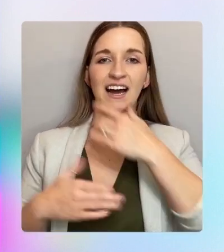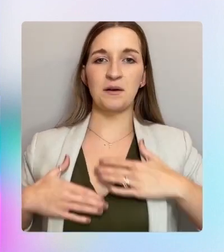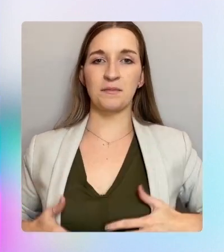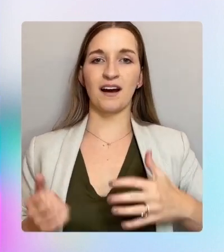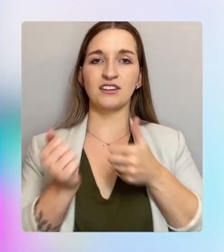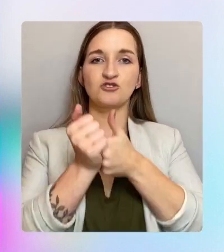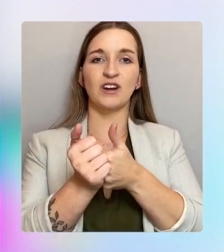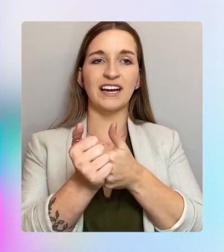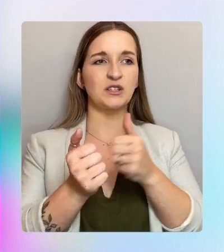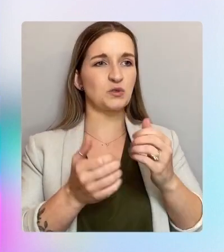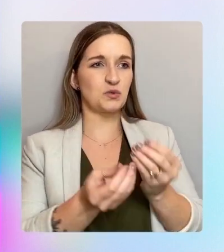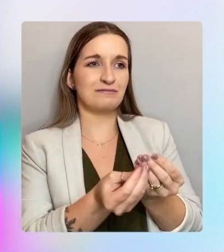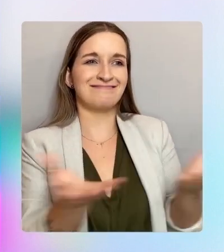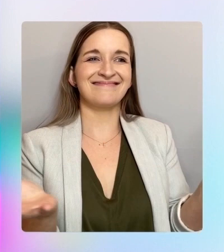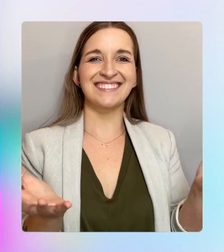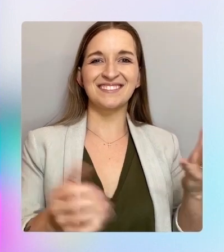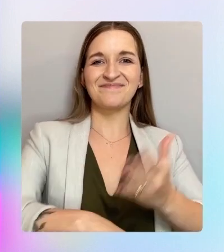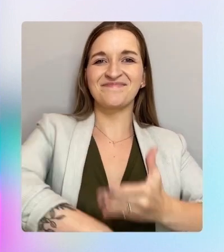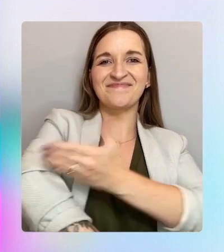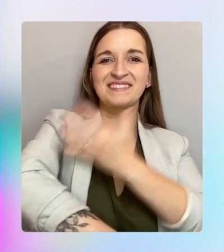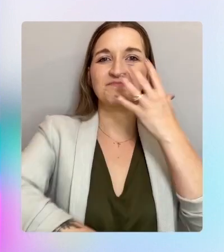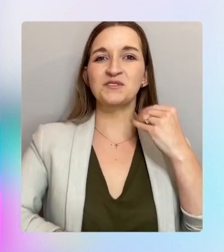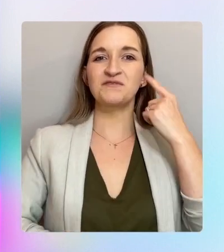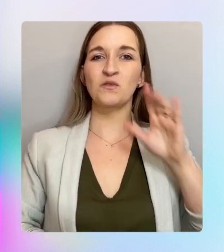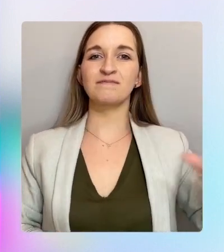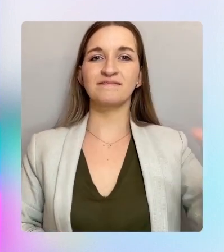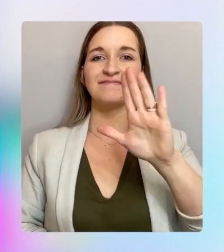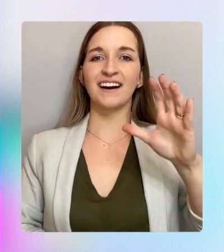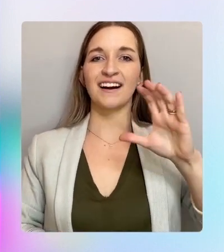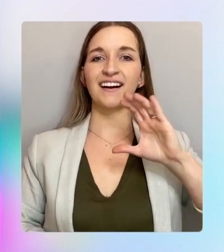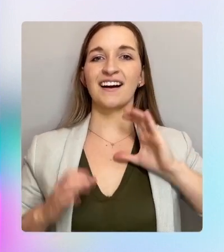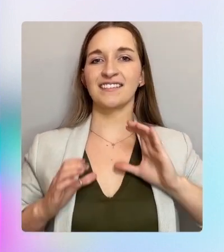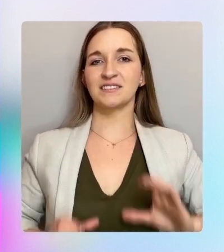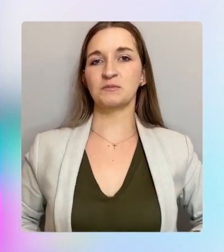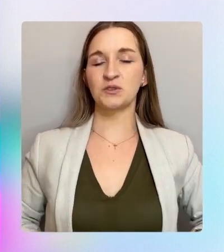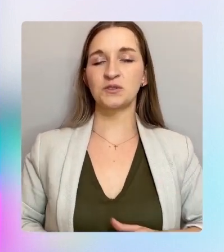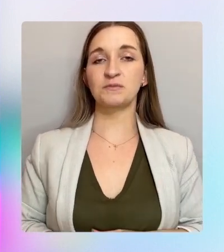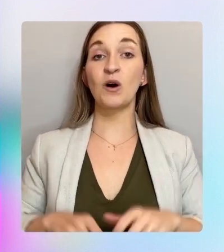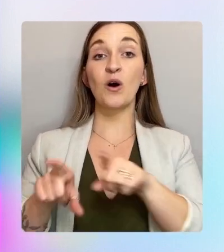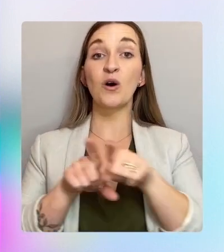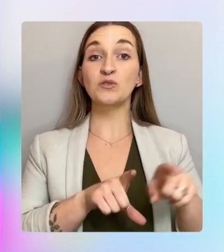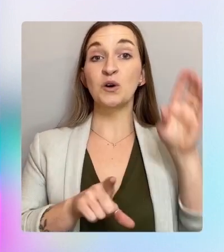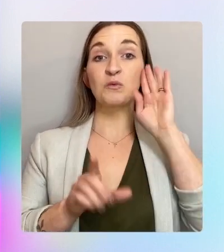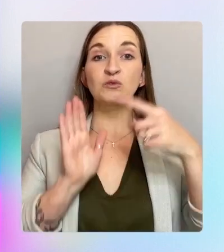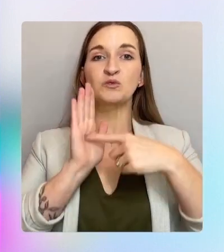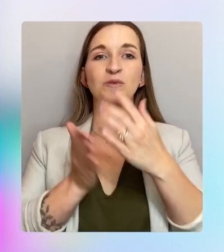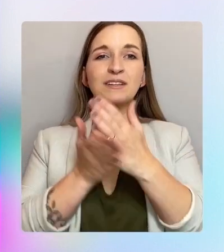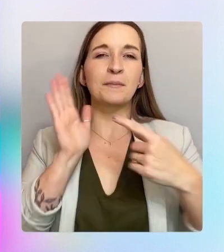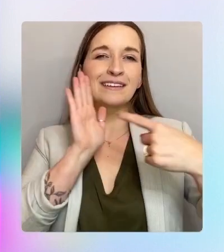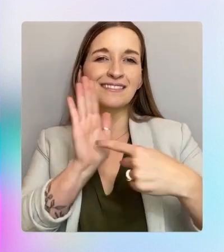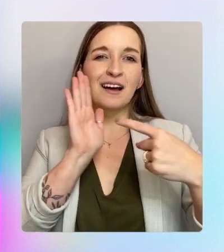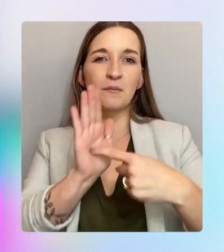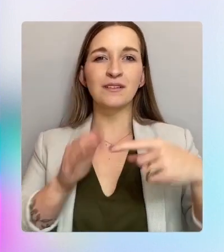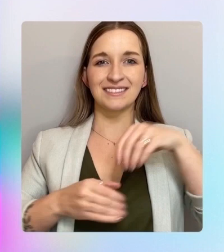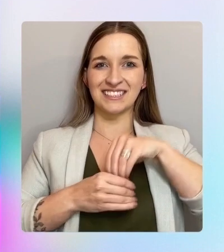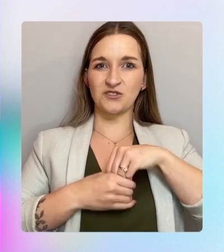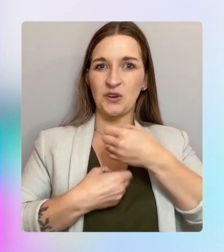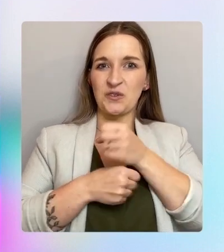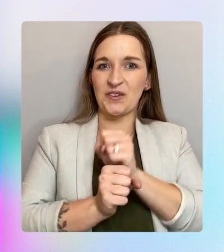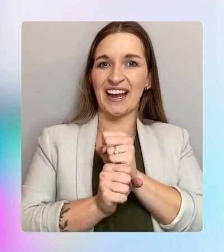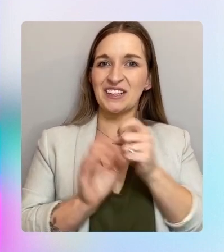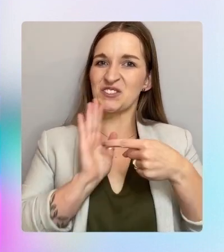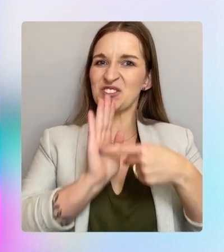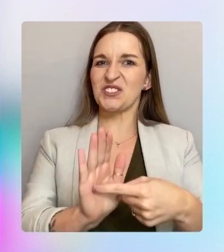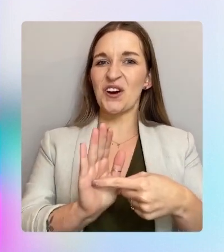We will also show you a few internally created examples to demonstrate these capabilities. Now, the first step